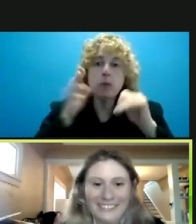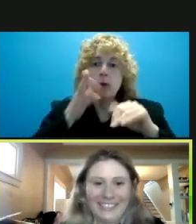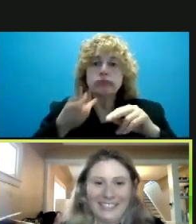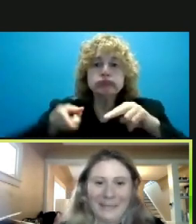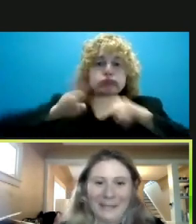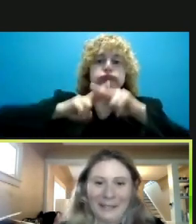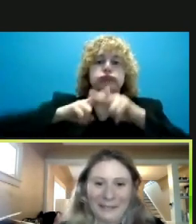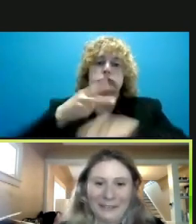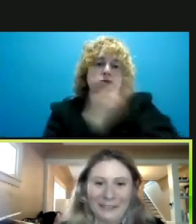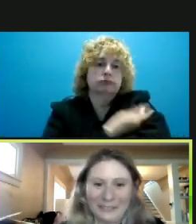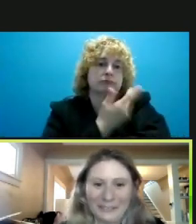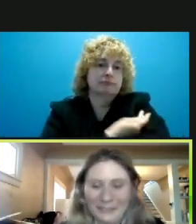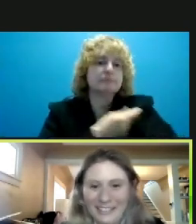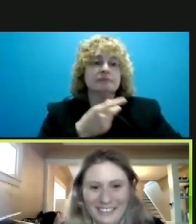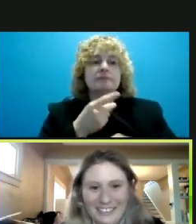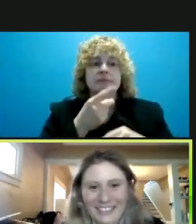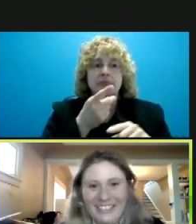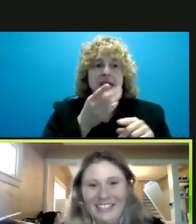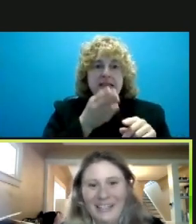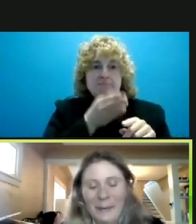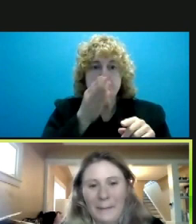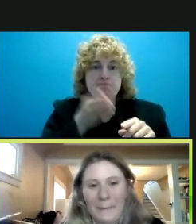Just keep clicking forward for me.